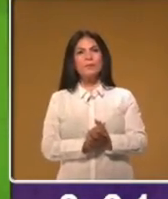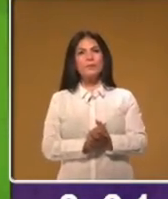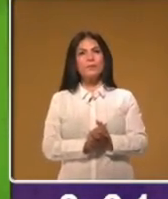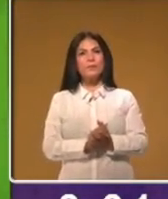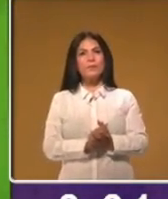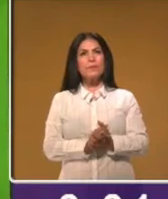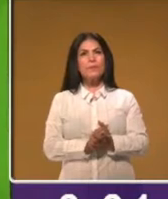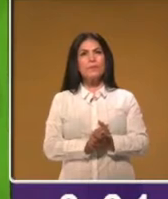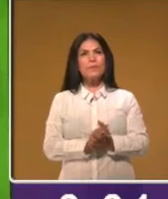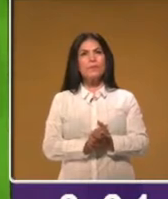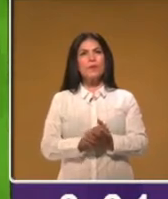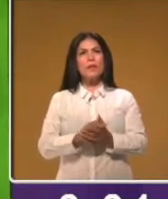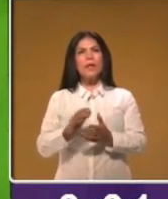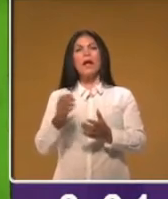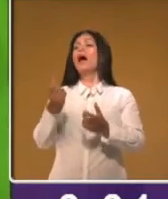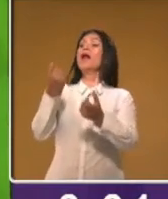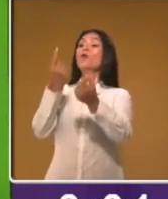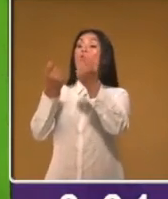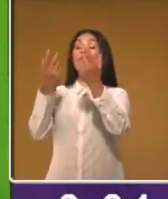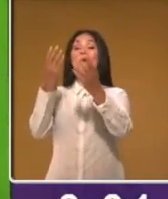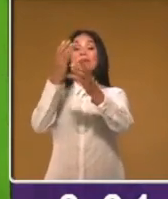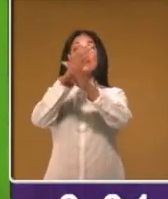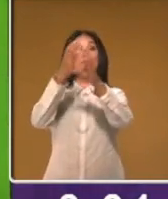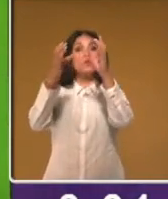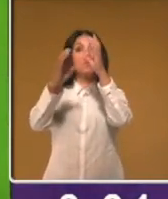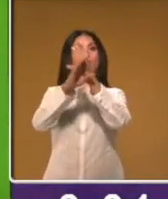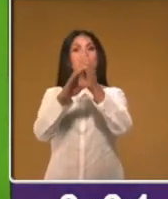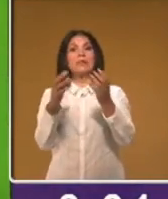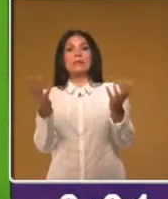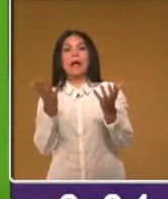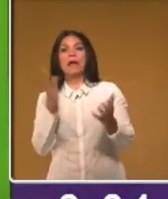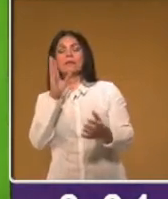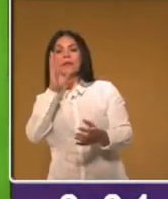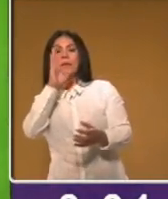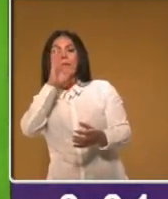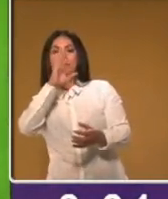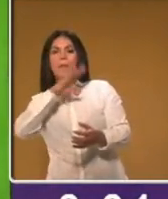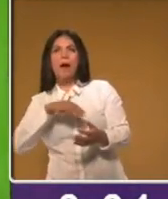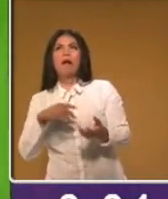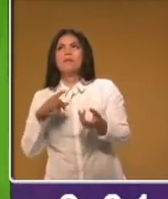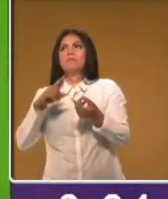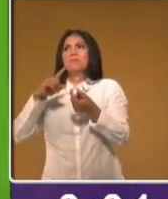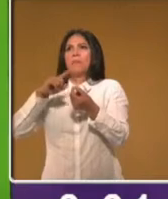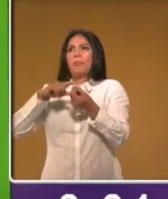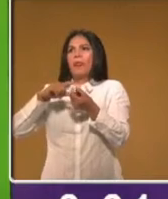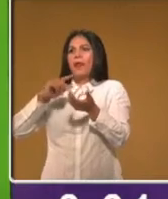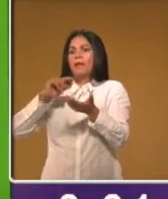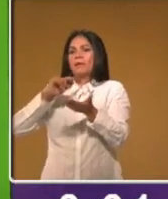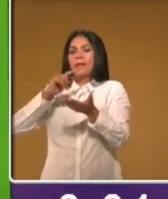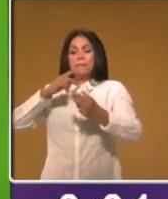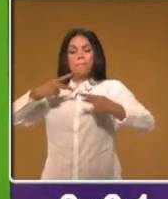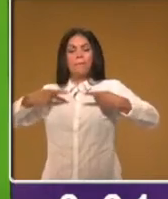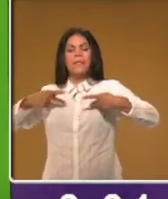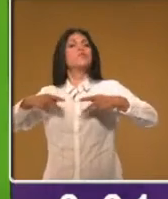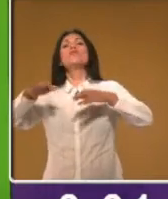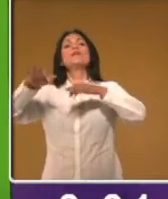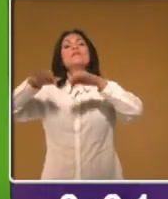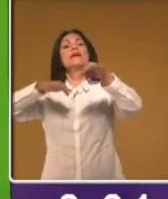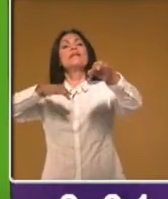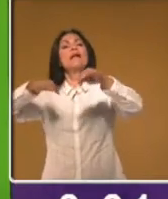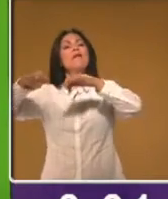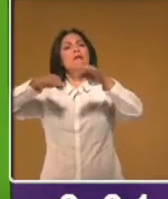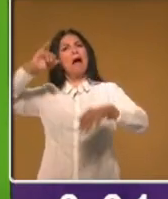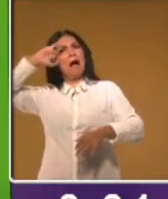the actions that the manager, the gerent, the boss, it's going